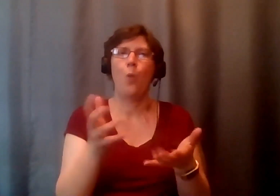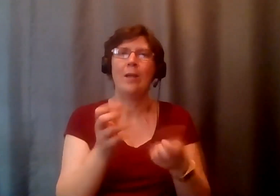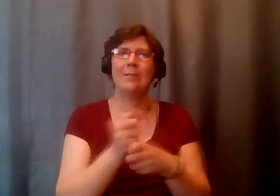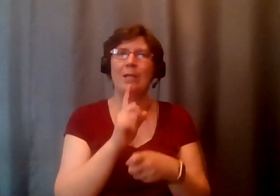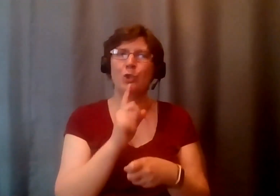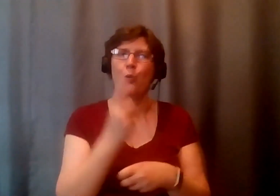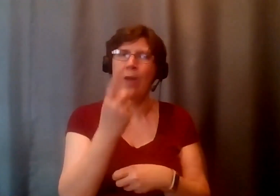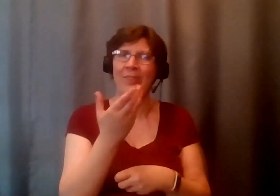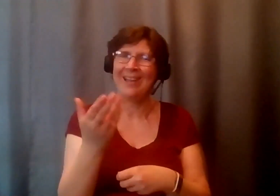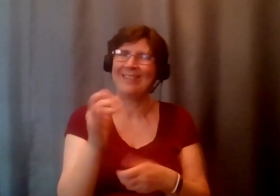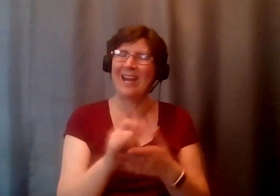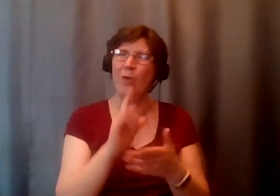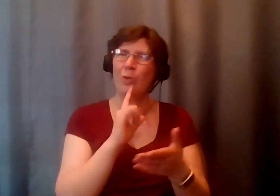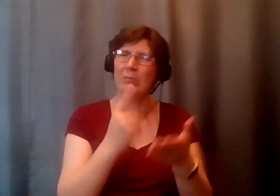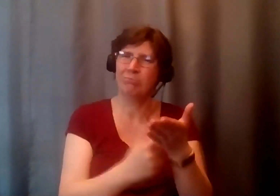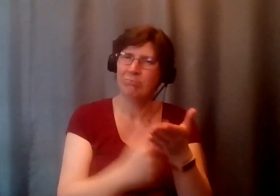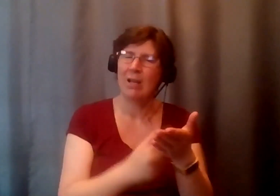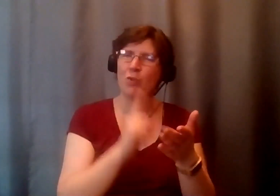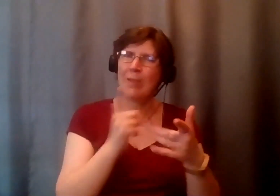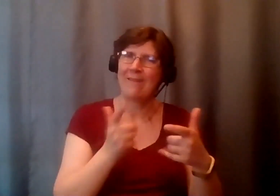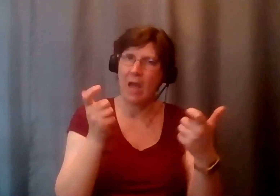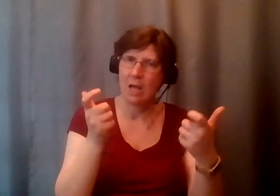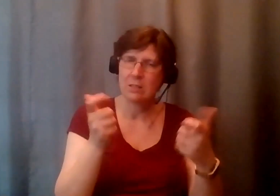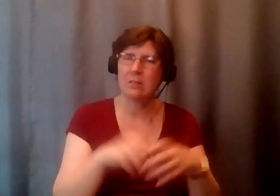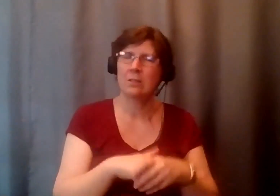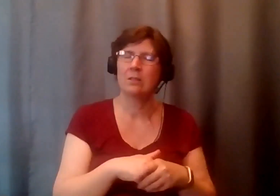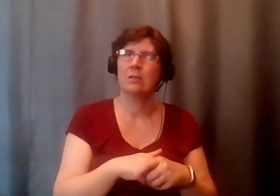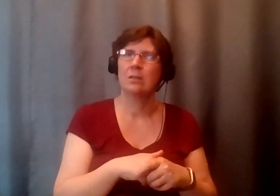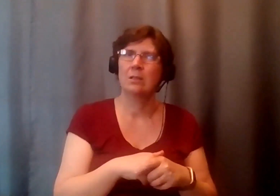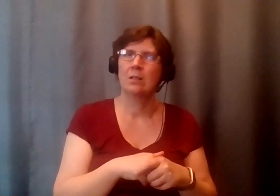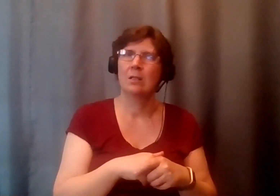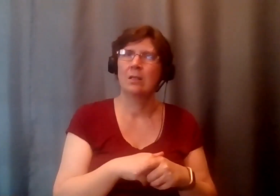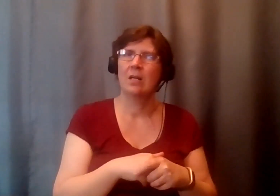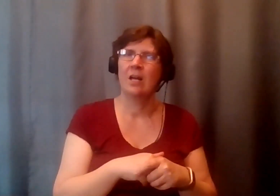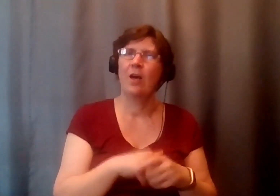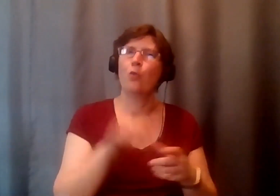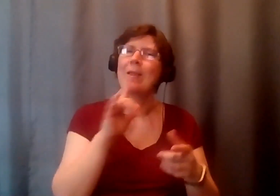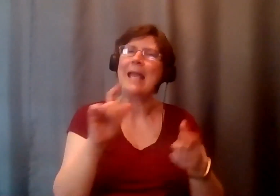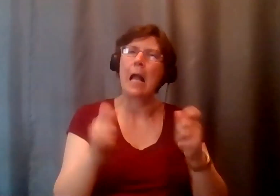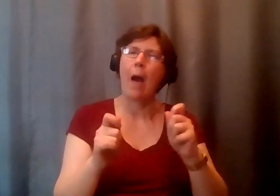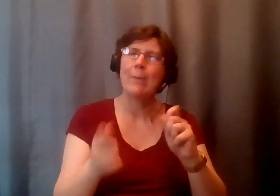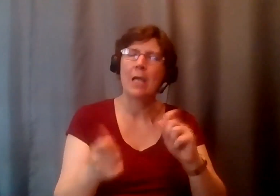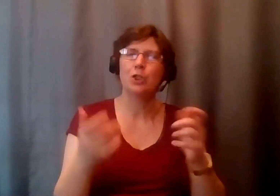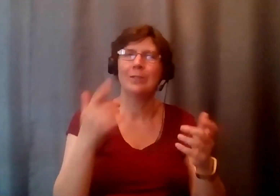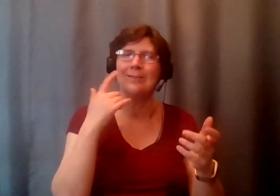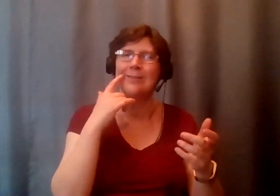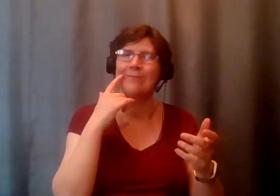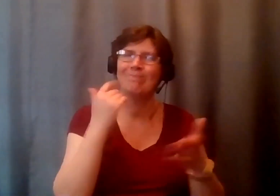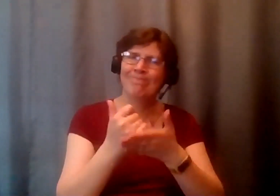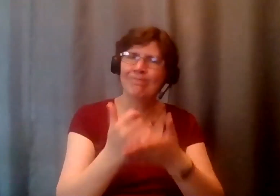one thing that I kind of went over really fast was the accommodations for voting.